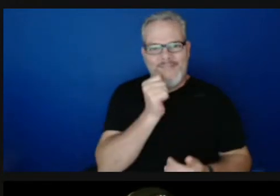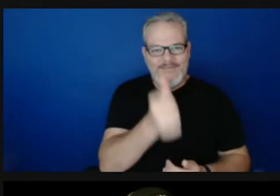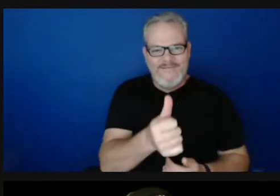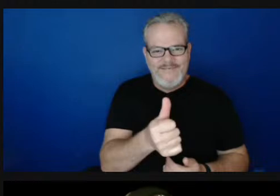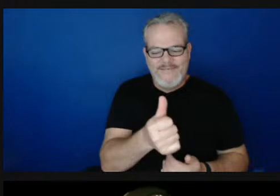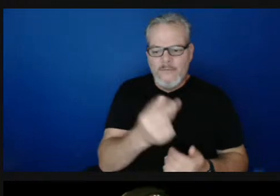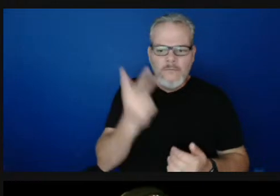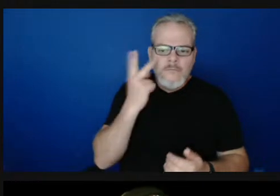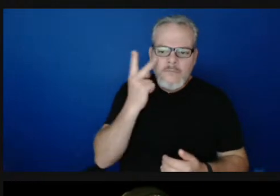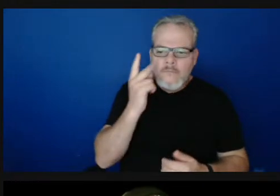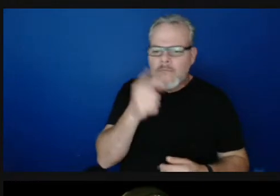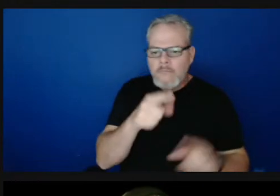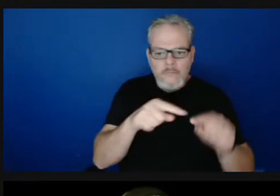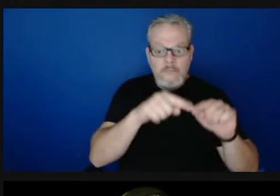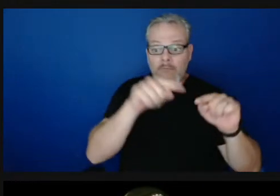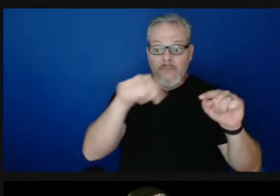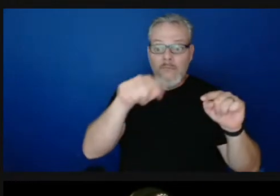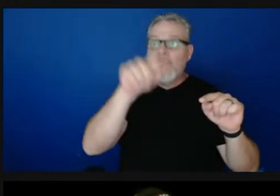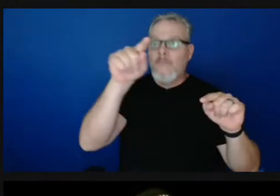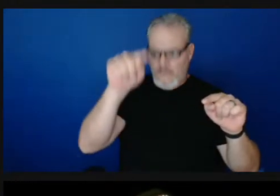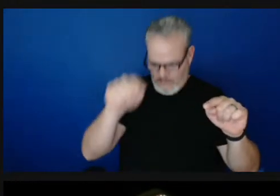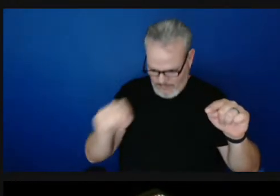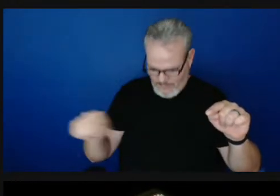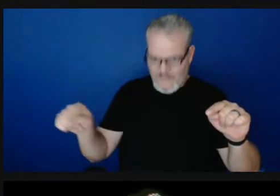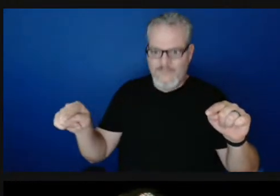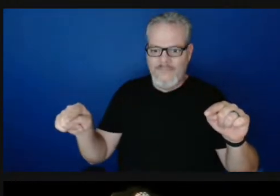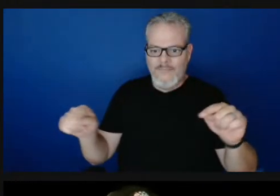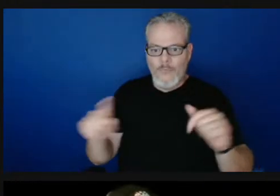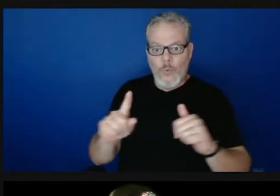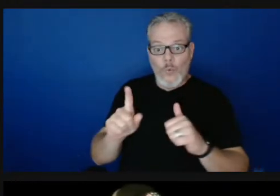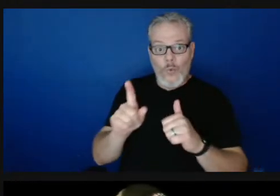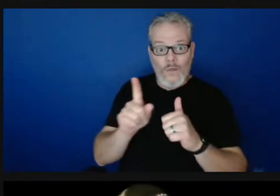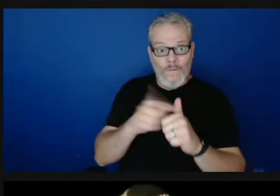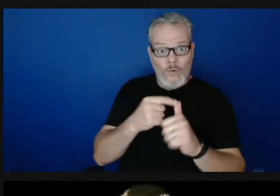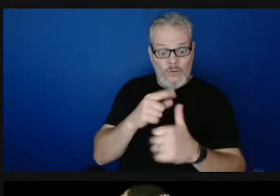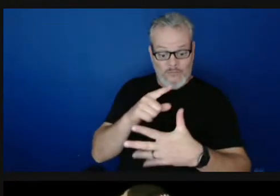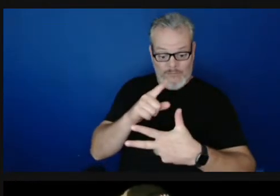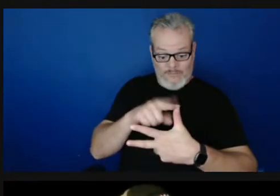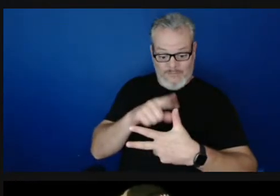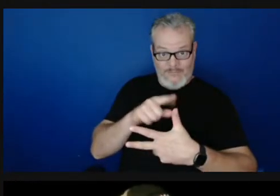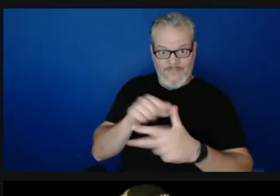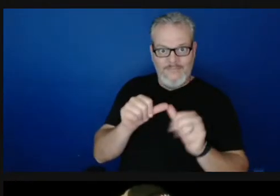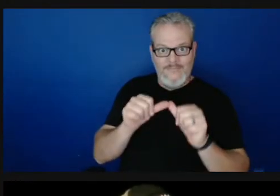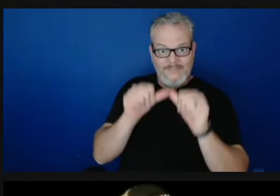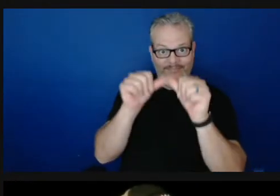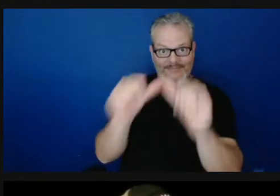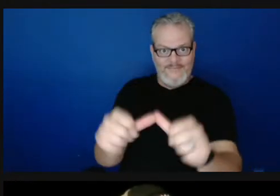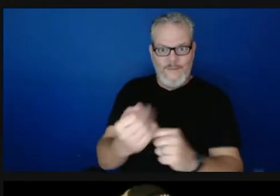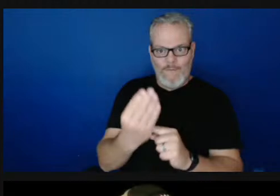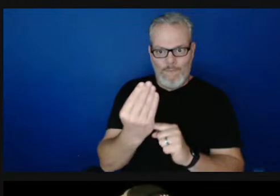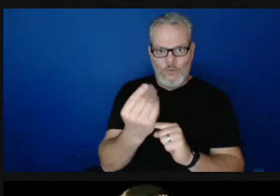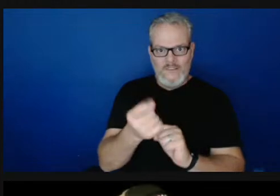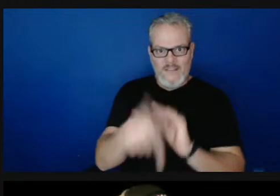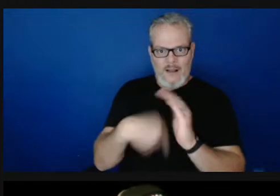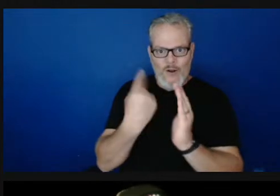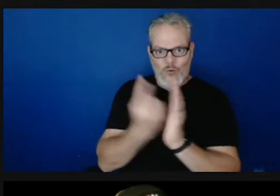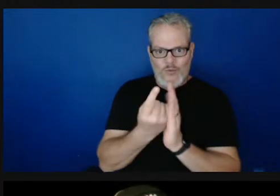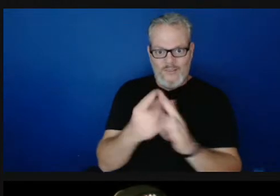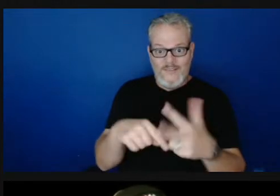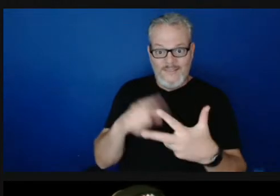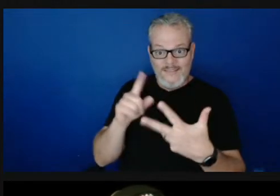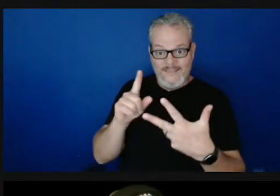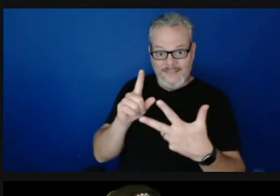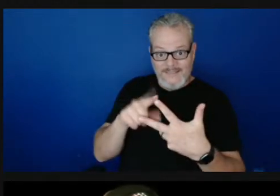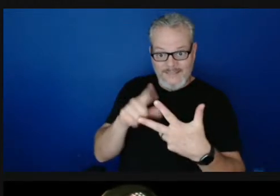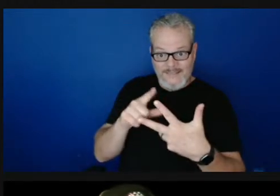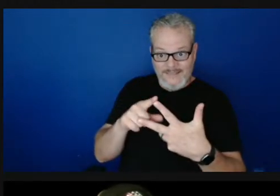tilt graph, with the first episode lasting 14 hours, second episode lasting 15 hours, and the third episode